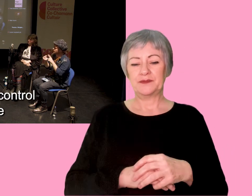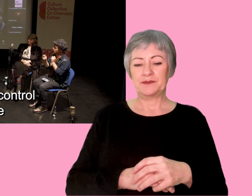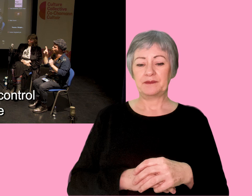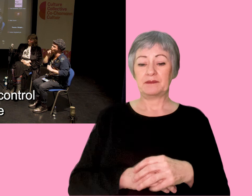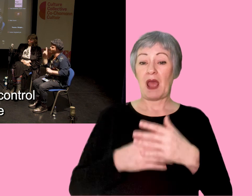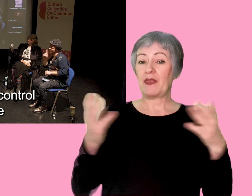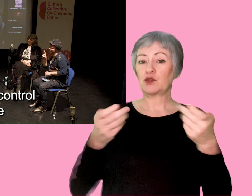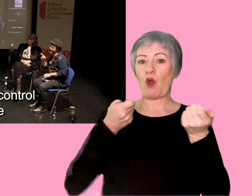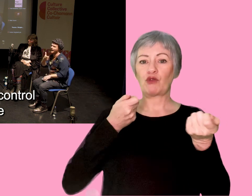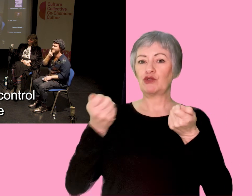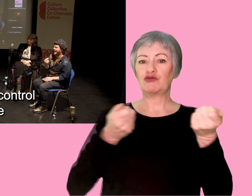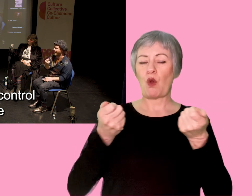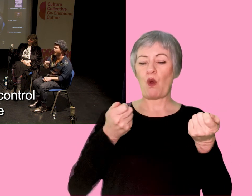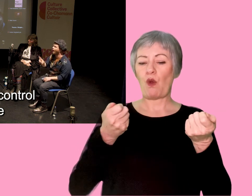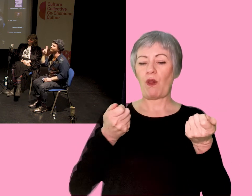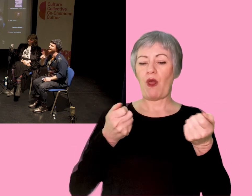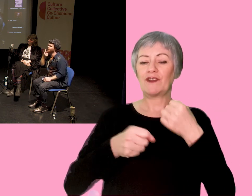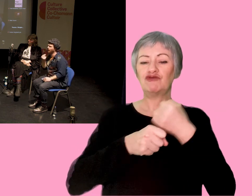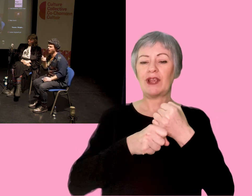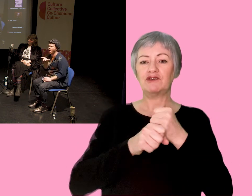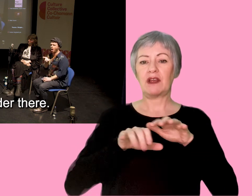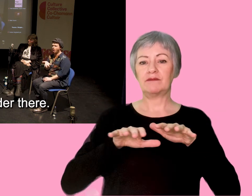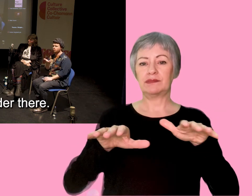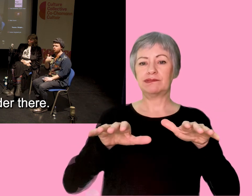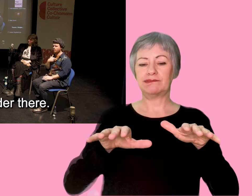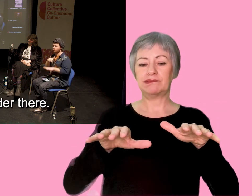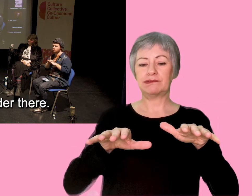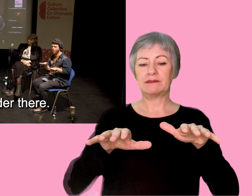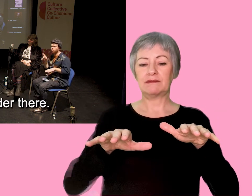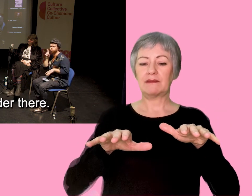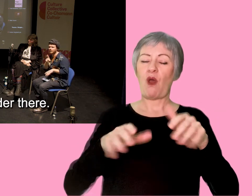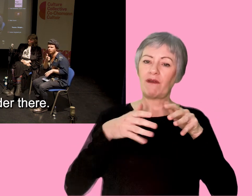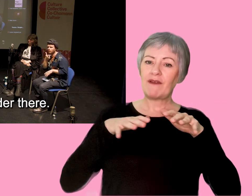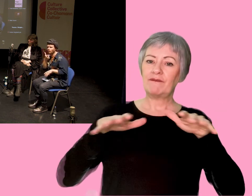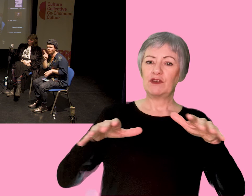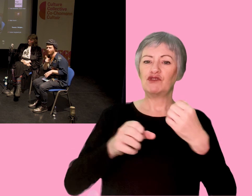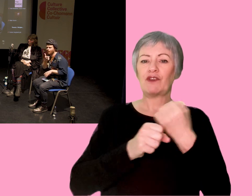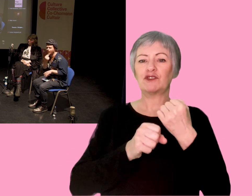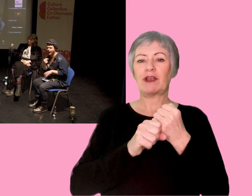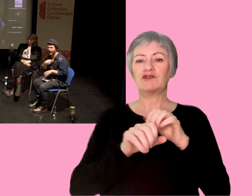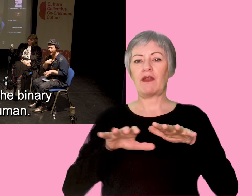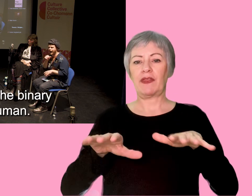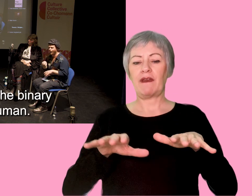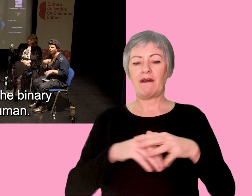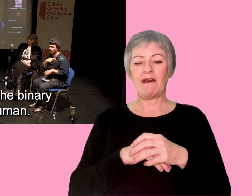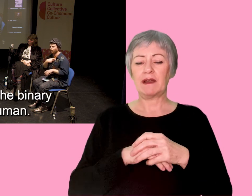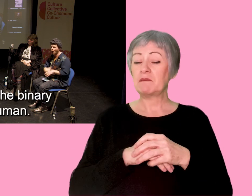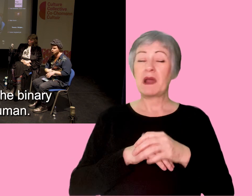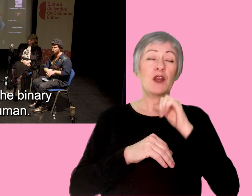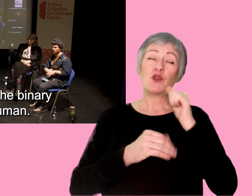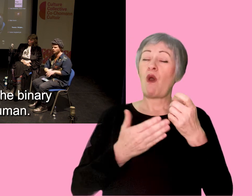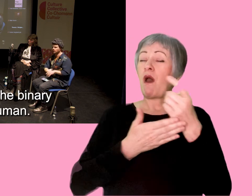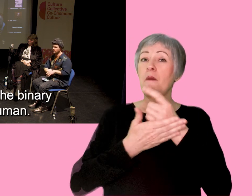So that there isn't a control of gender there, or an inference of gender there. And that it's not